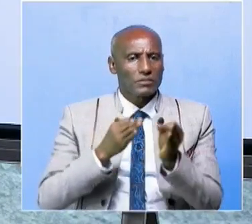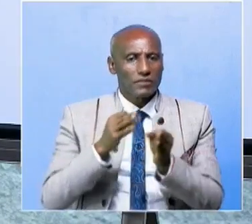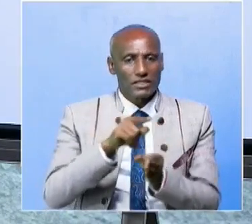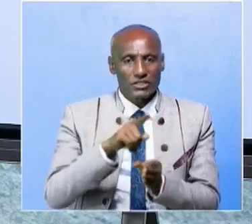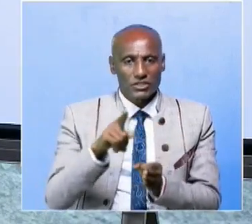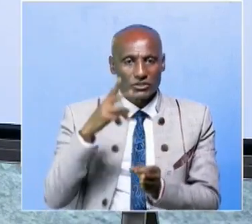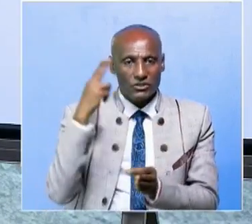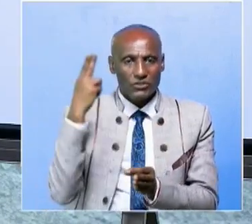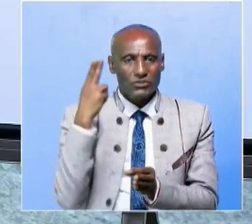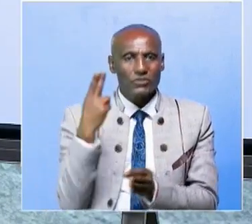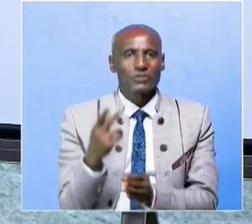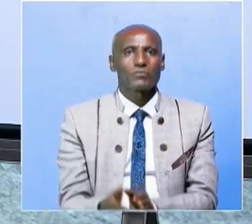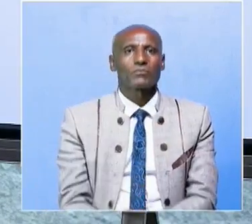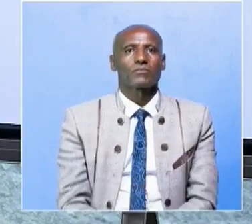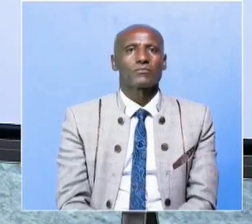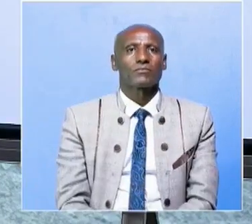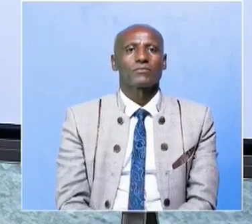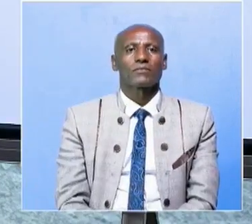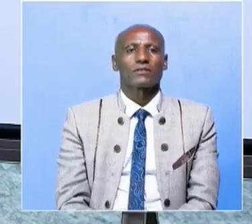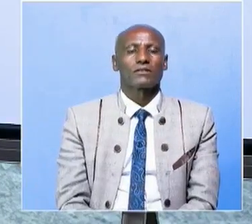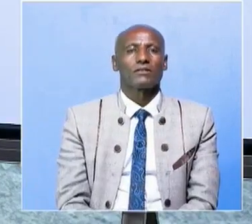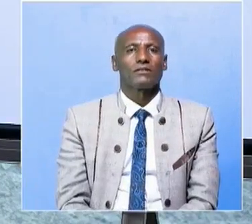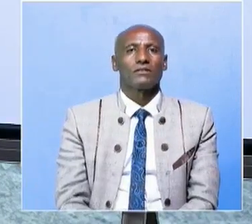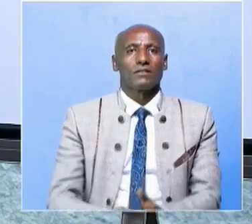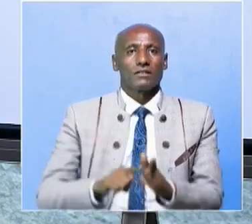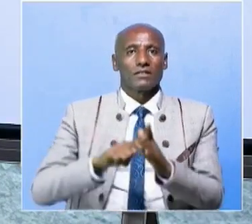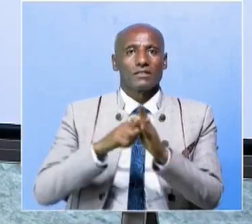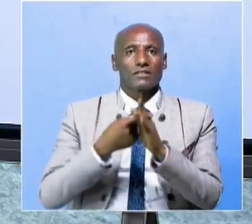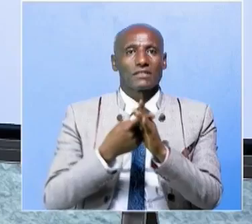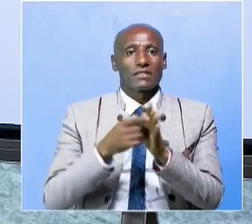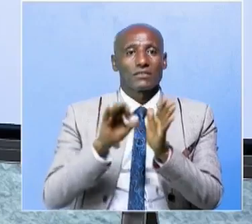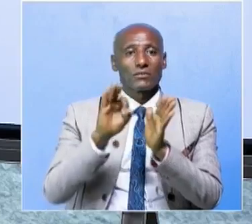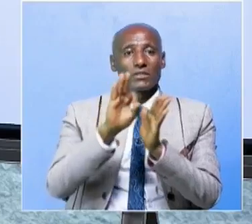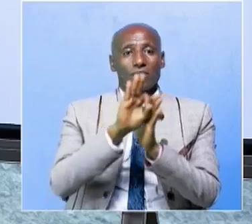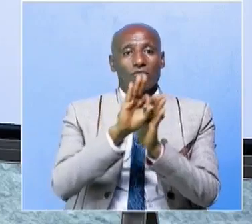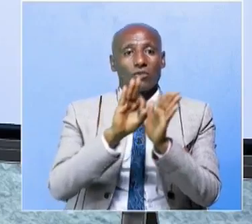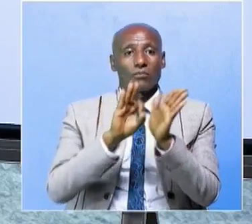Again, let's begin by using formal